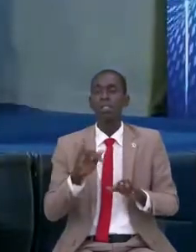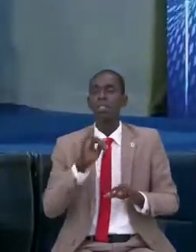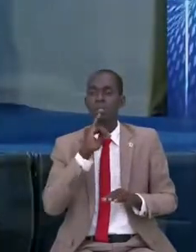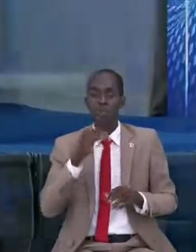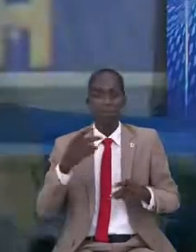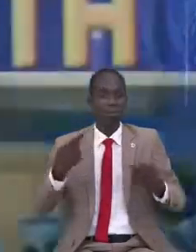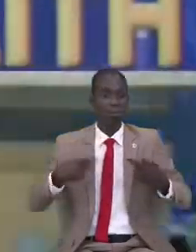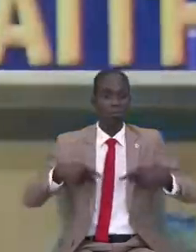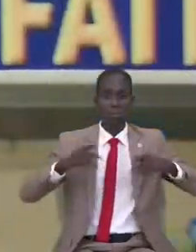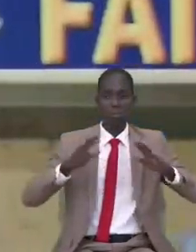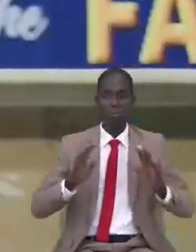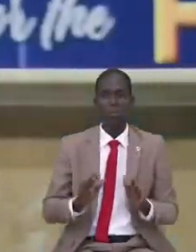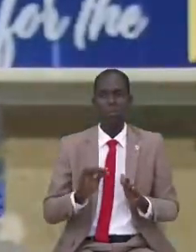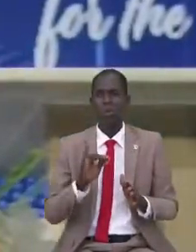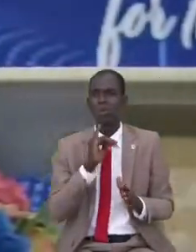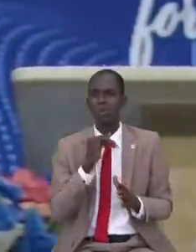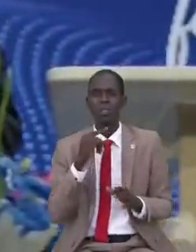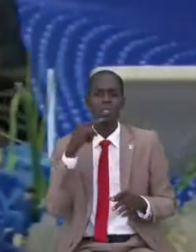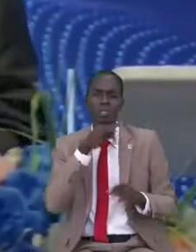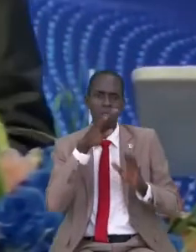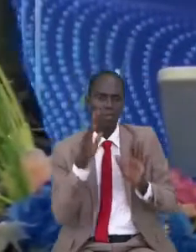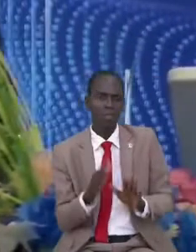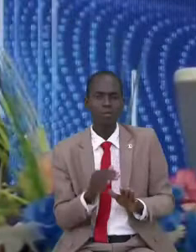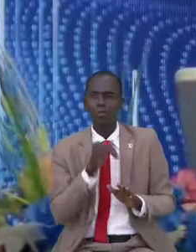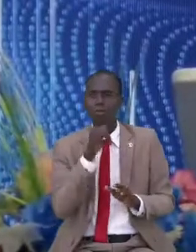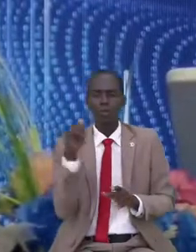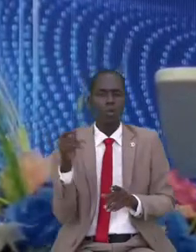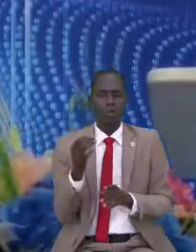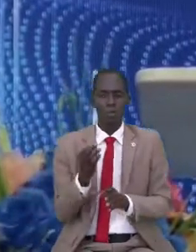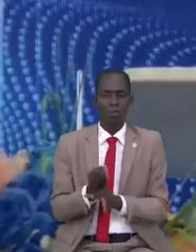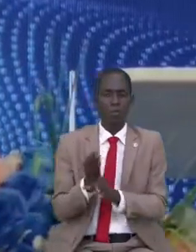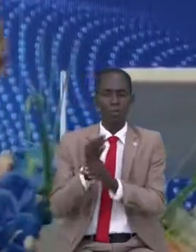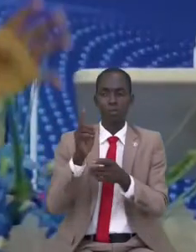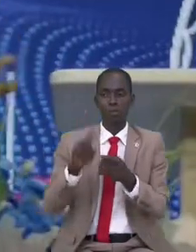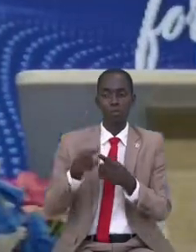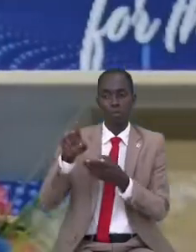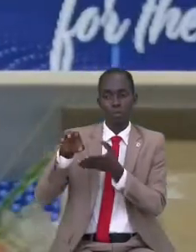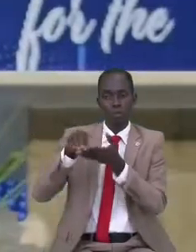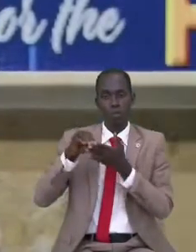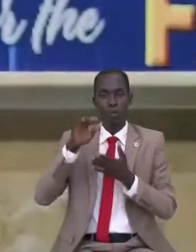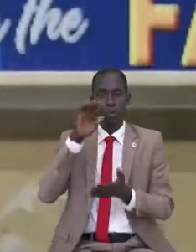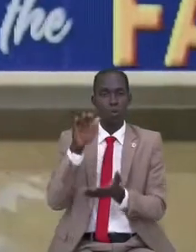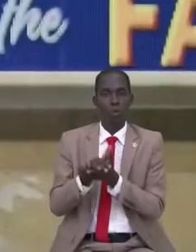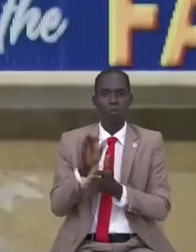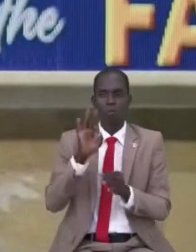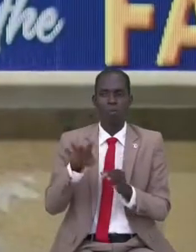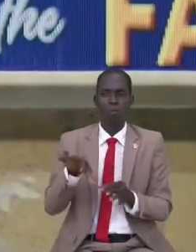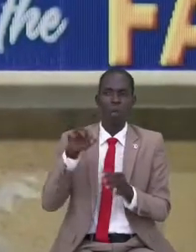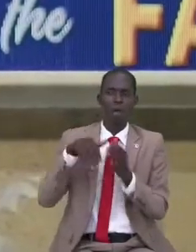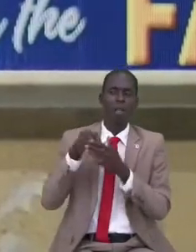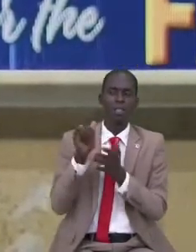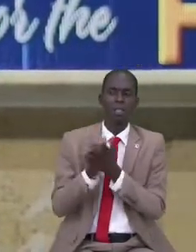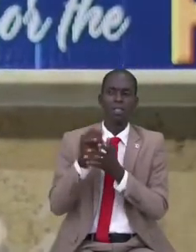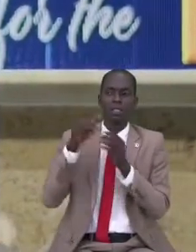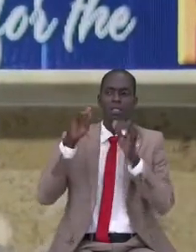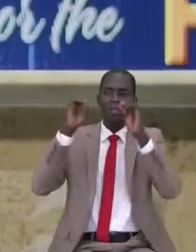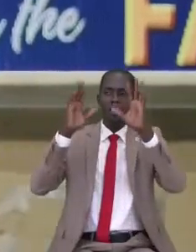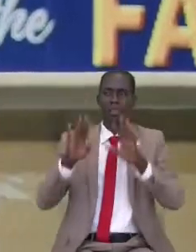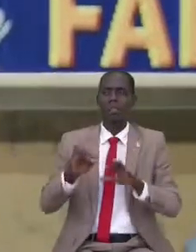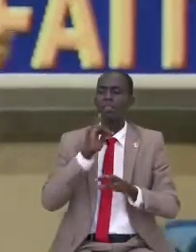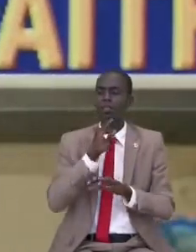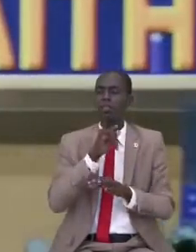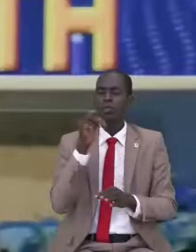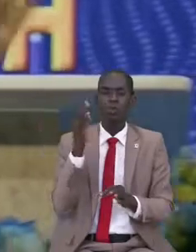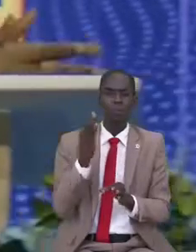find he's not faithful to his wife, if you find he's not faithful in every area